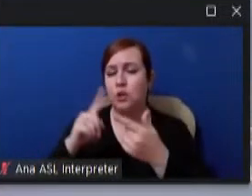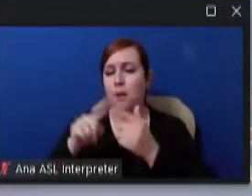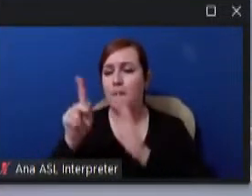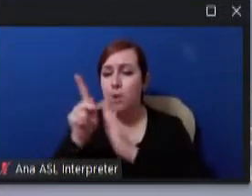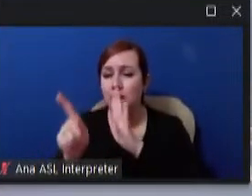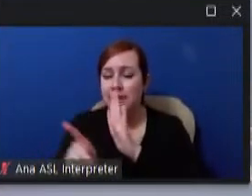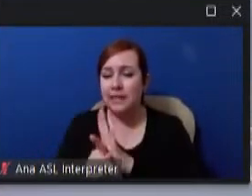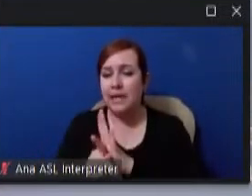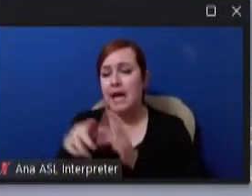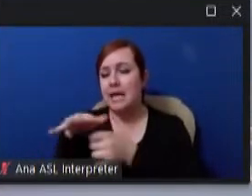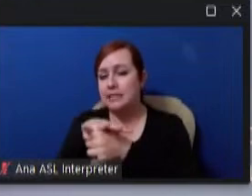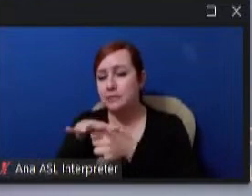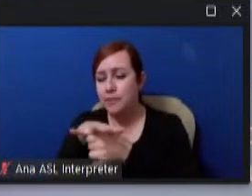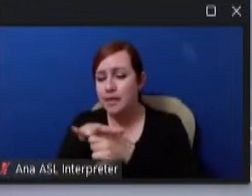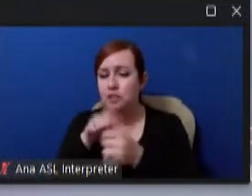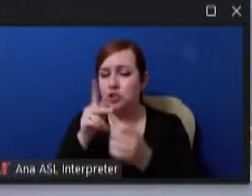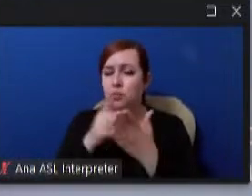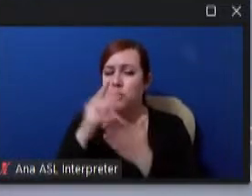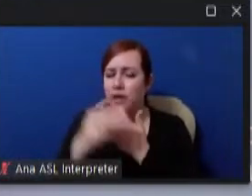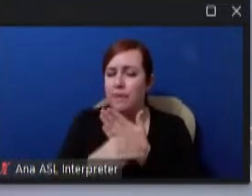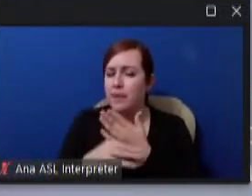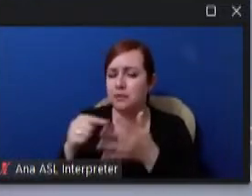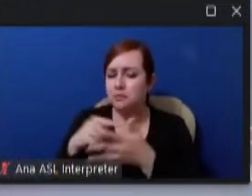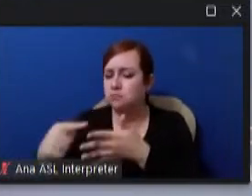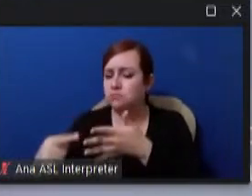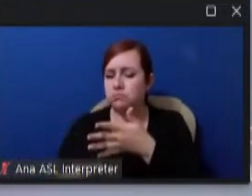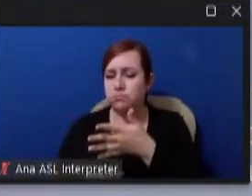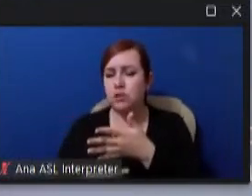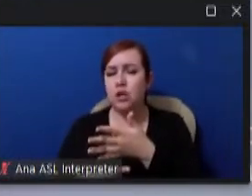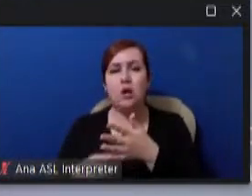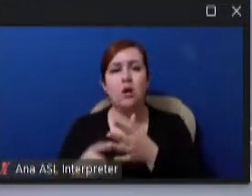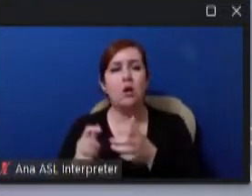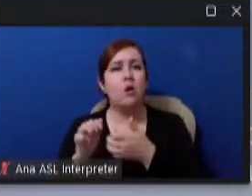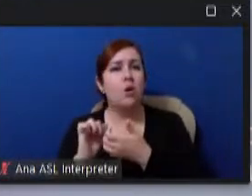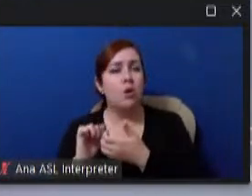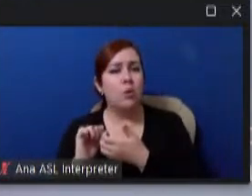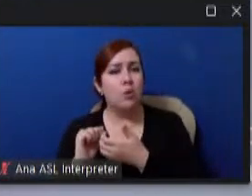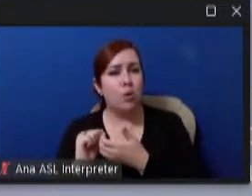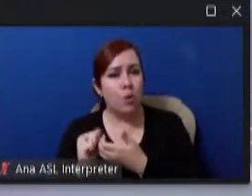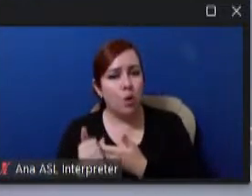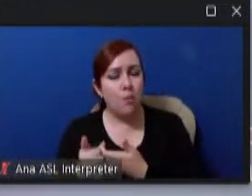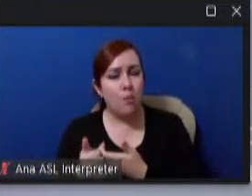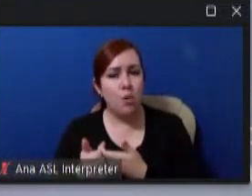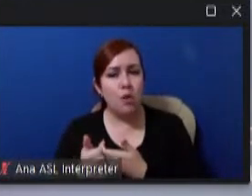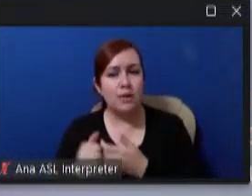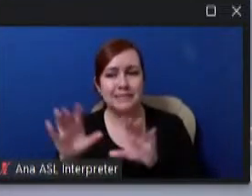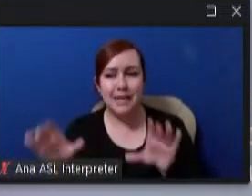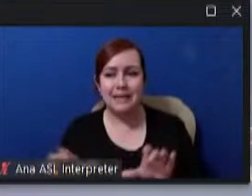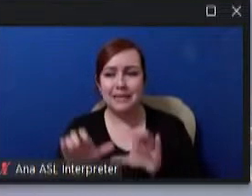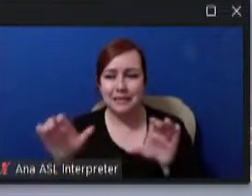all policy development and program implementation.